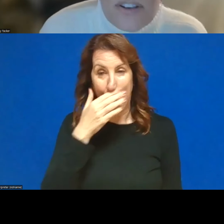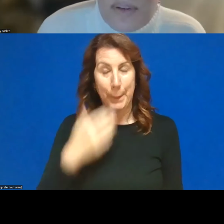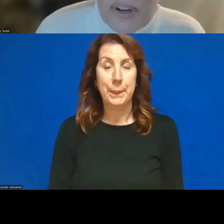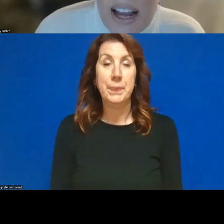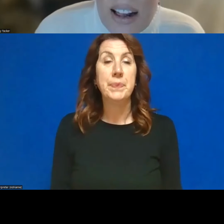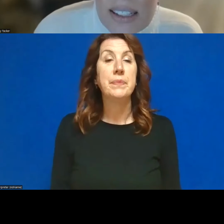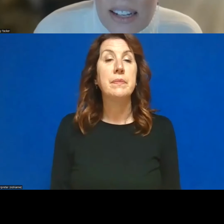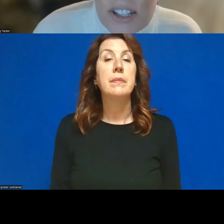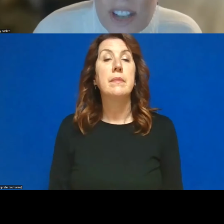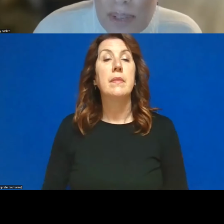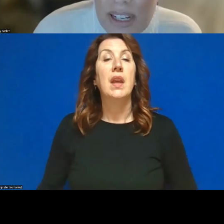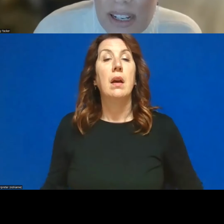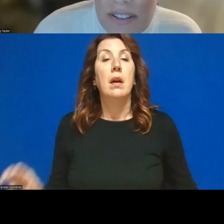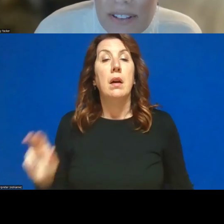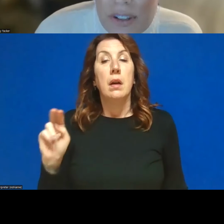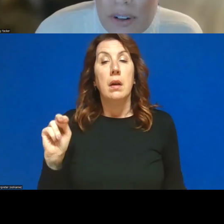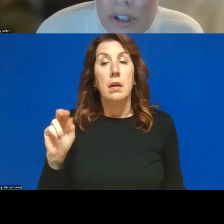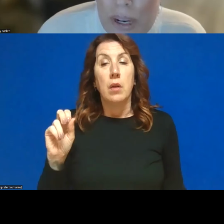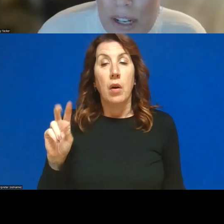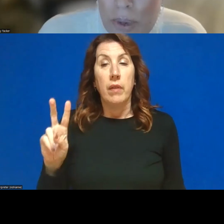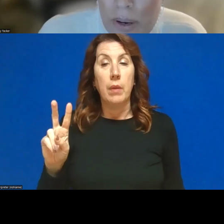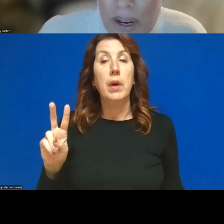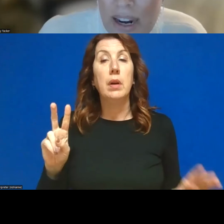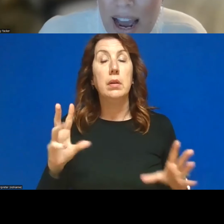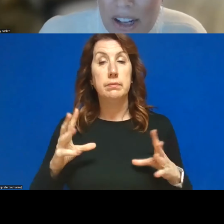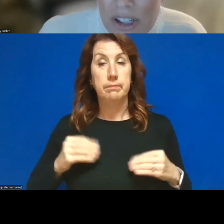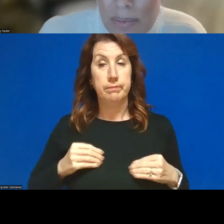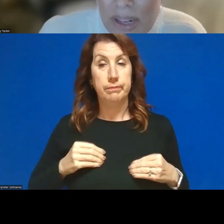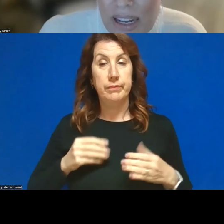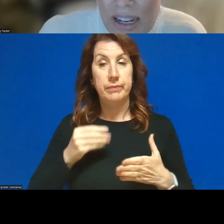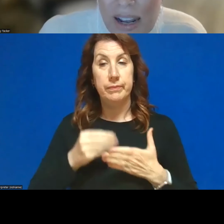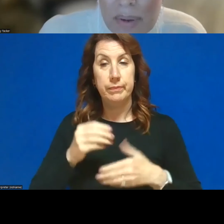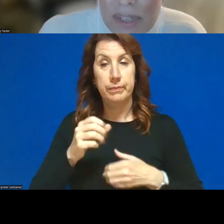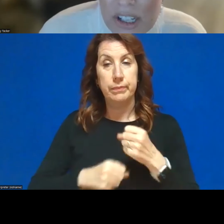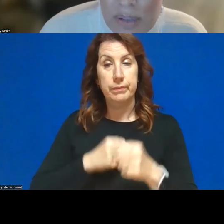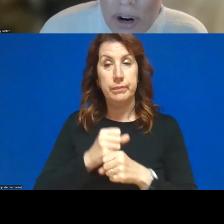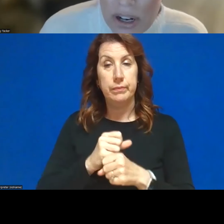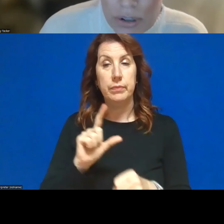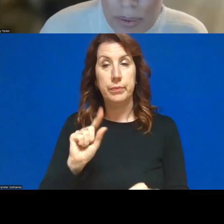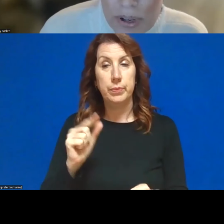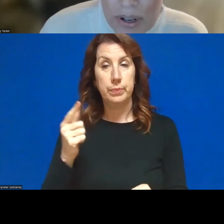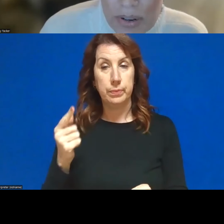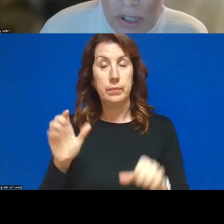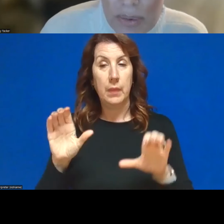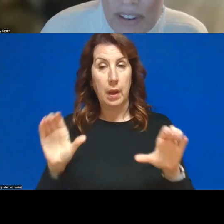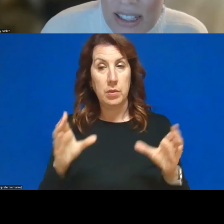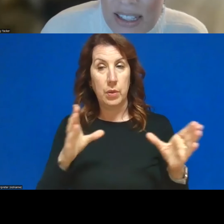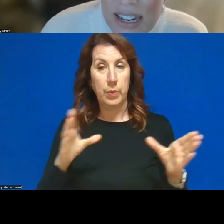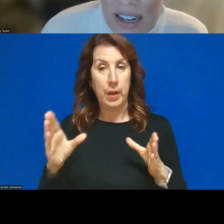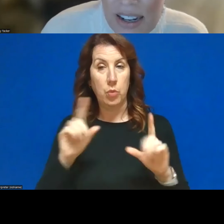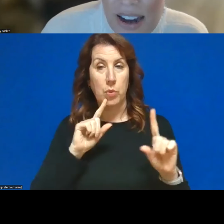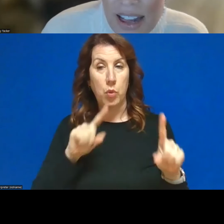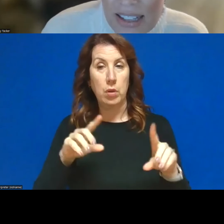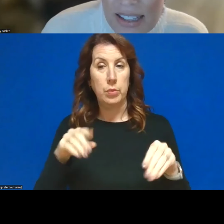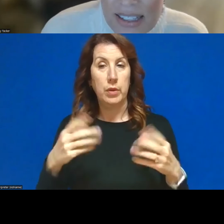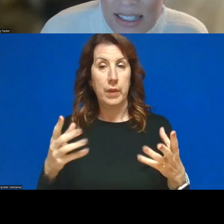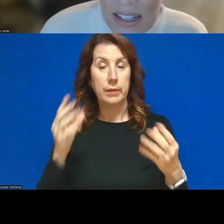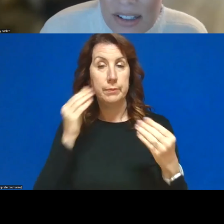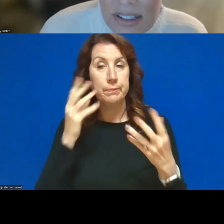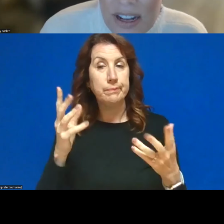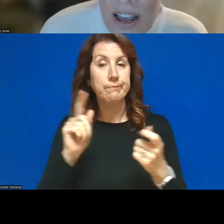In November, CalICH adopted the fiscal year 2021 Action Plan Implementation Progress Report, which provides data, highlights,